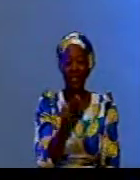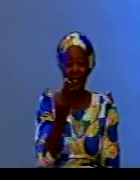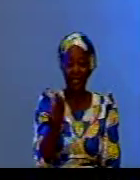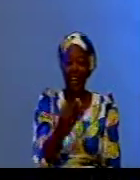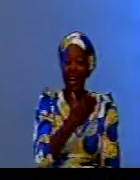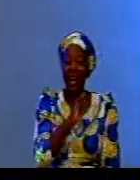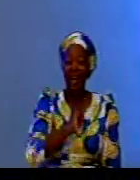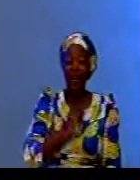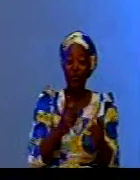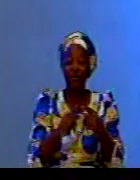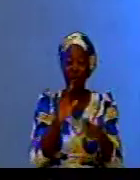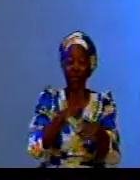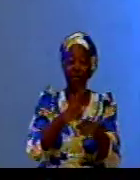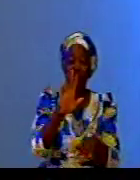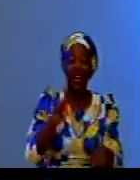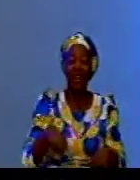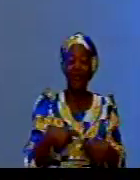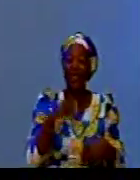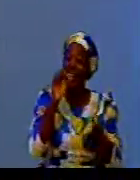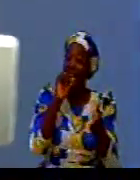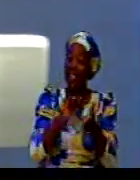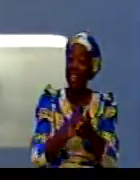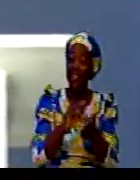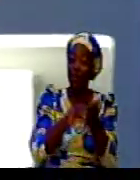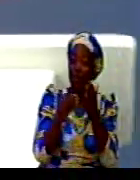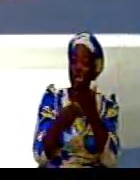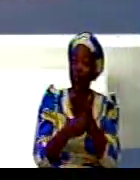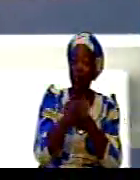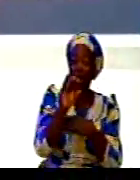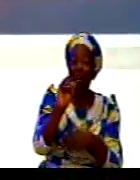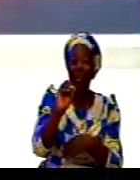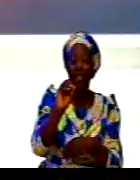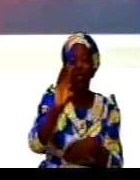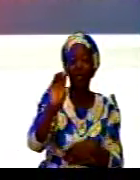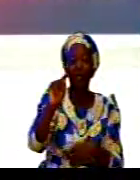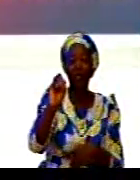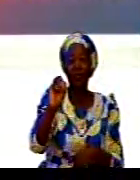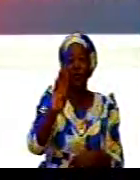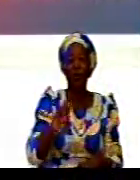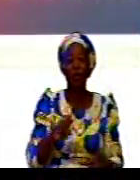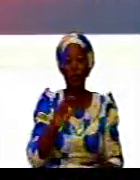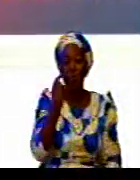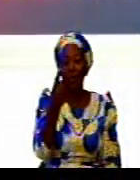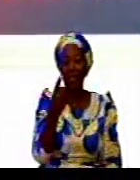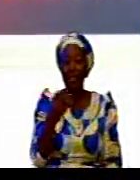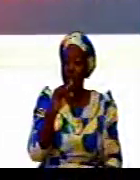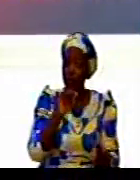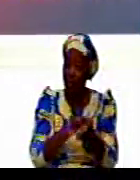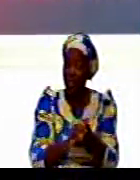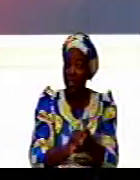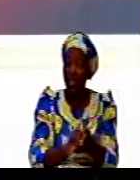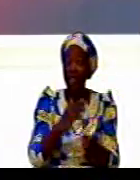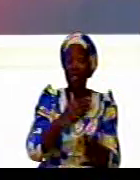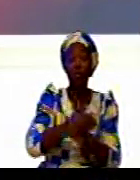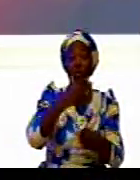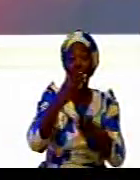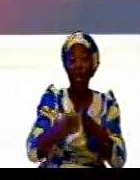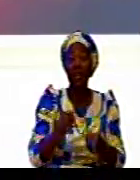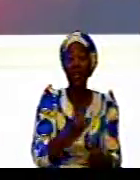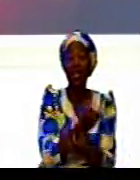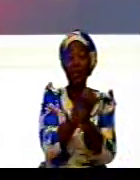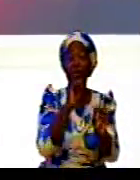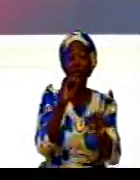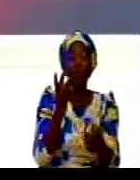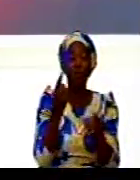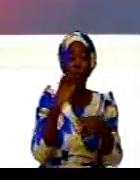Friday, I want to touch your life that October 1